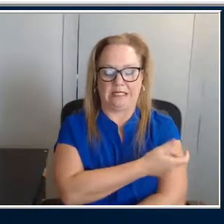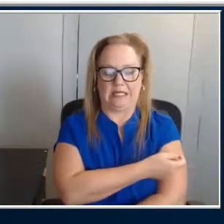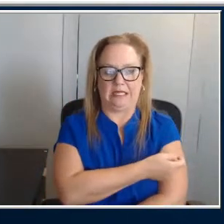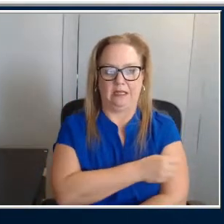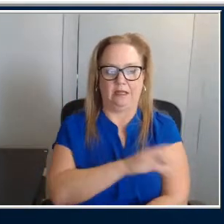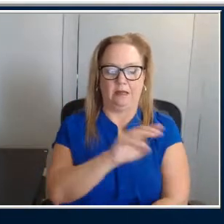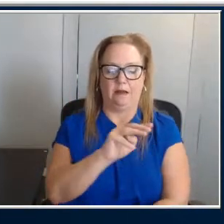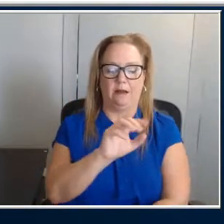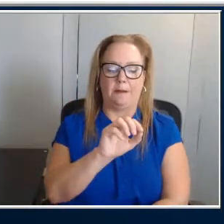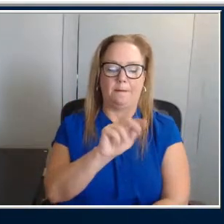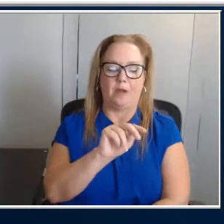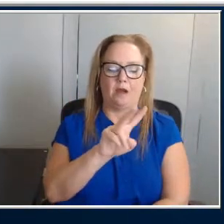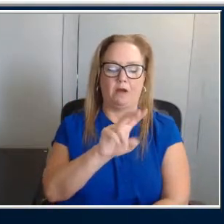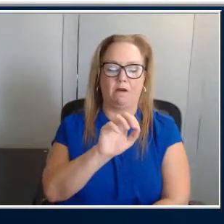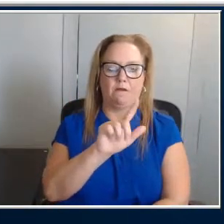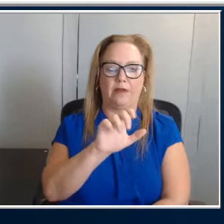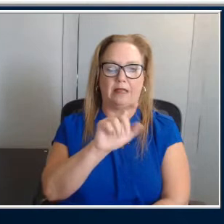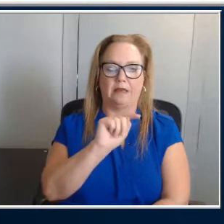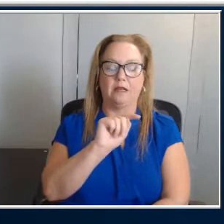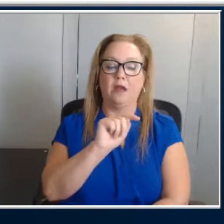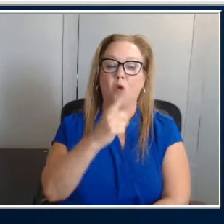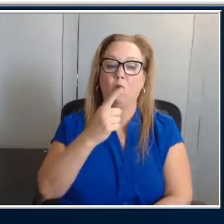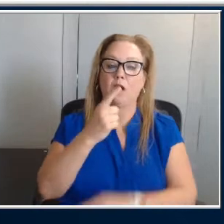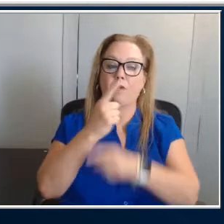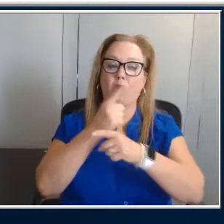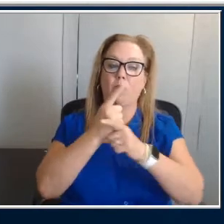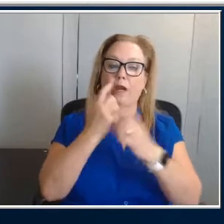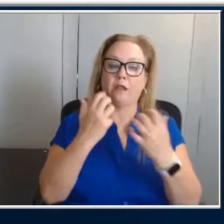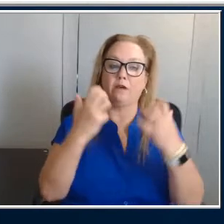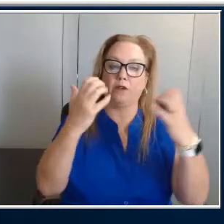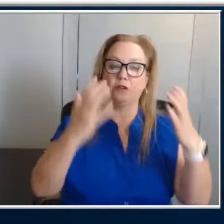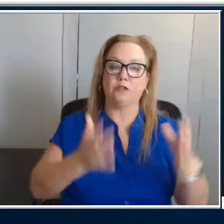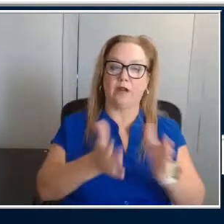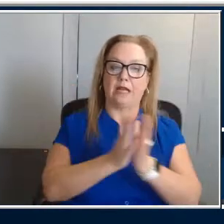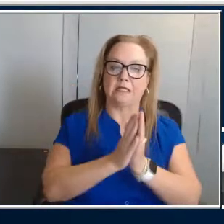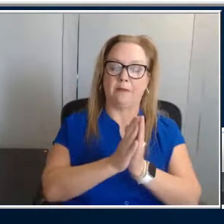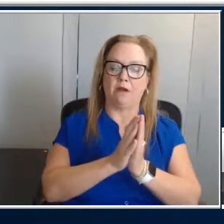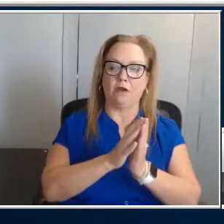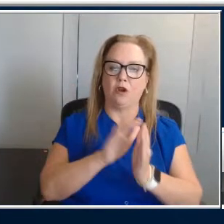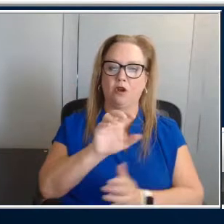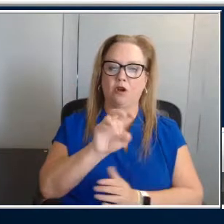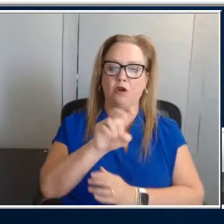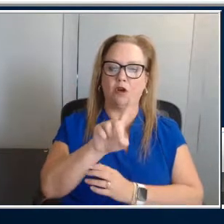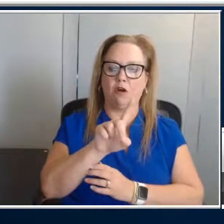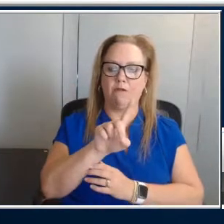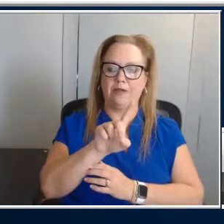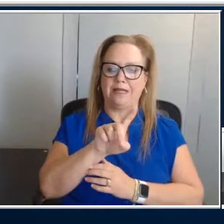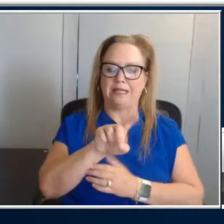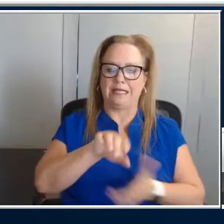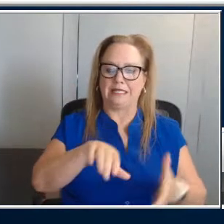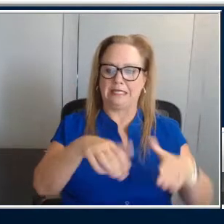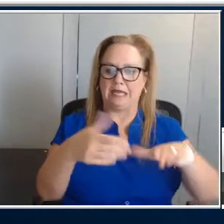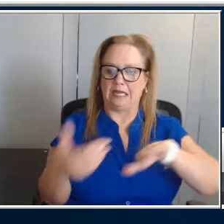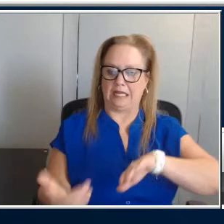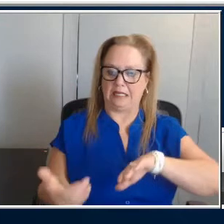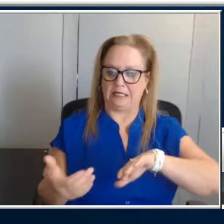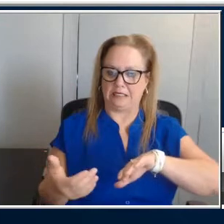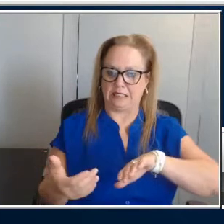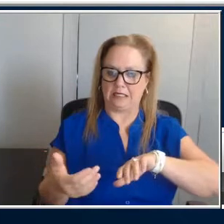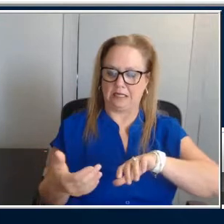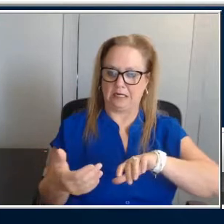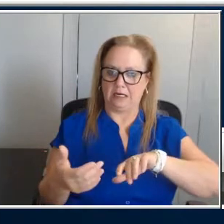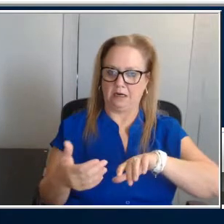vaccine. Yeah. Hey, one of our regular viewers asked about COVID deaths. Gene Rardon asked if COVID deaths were